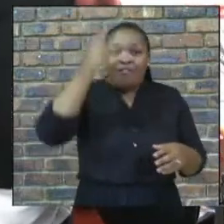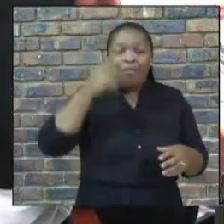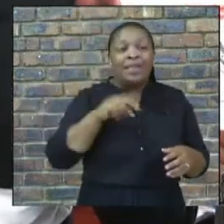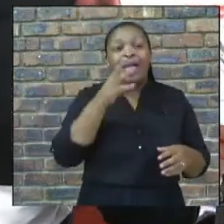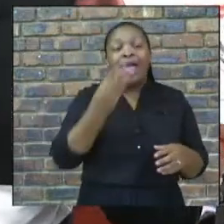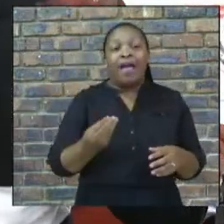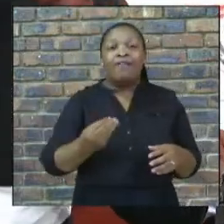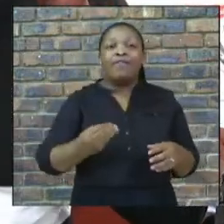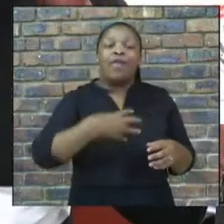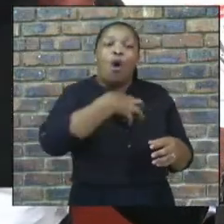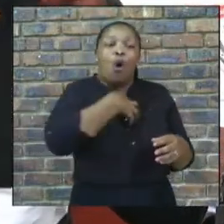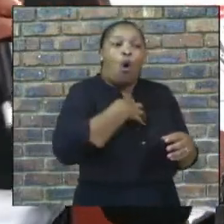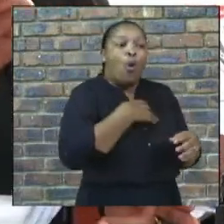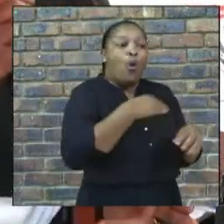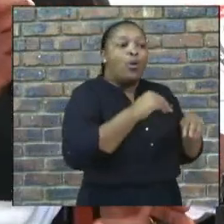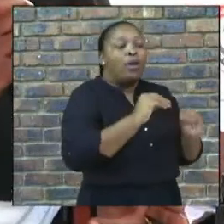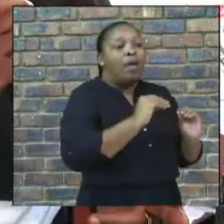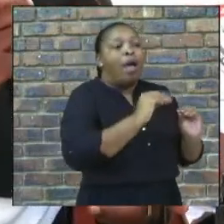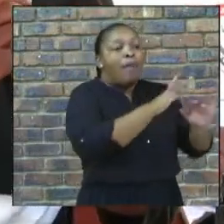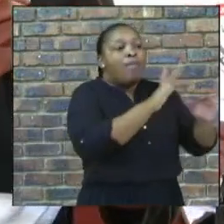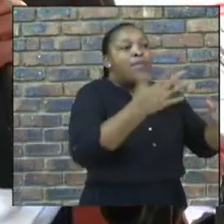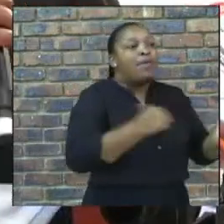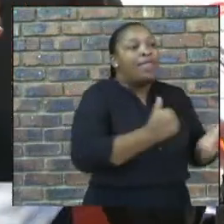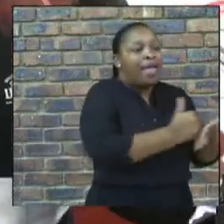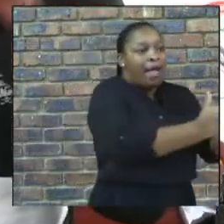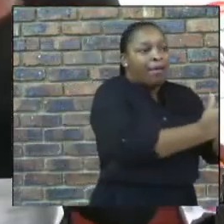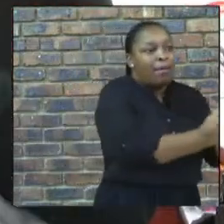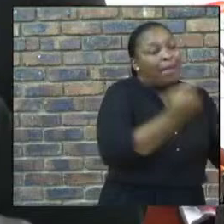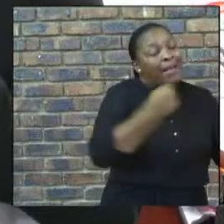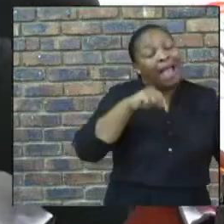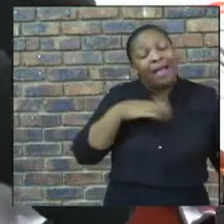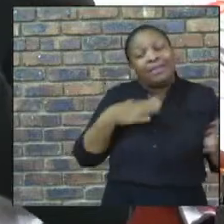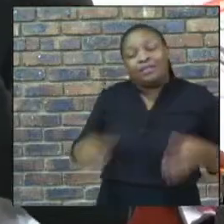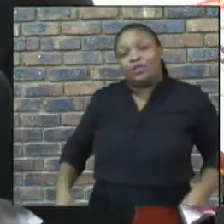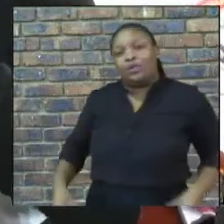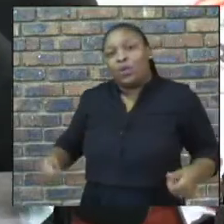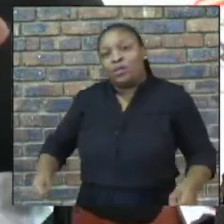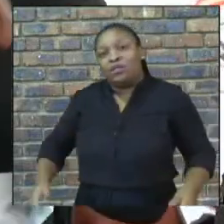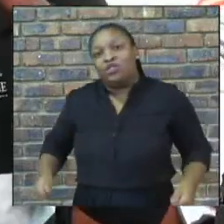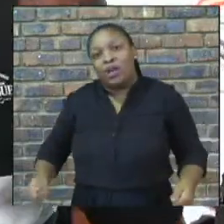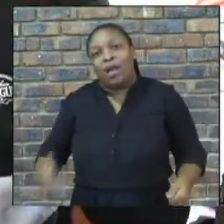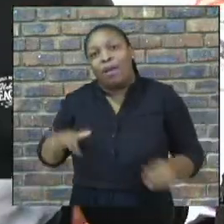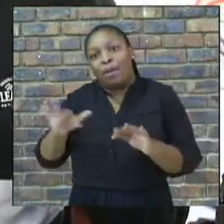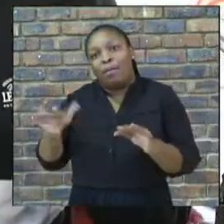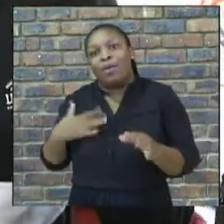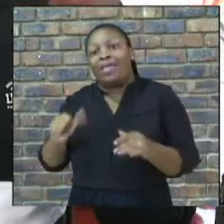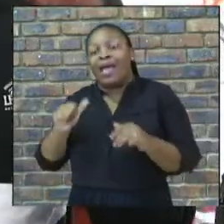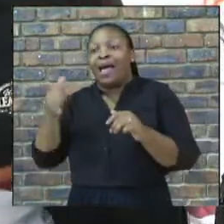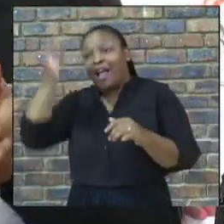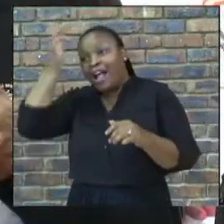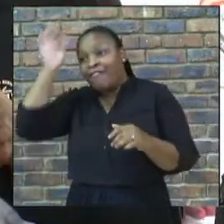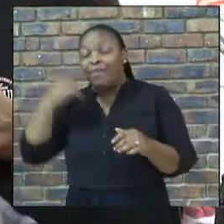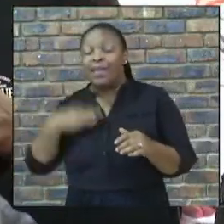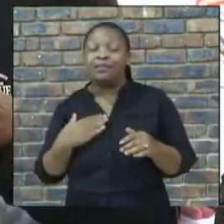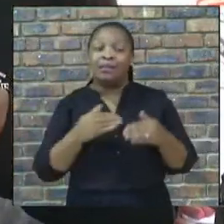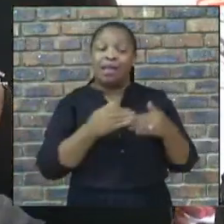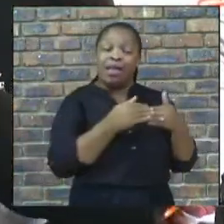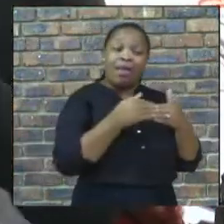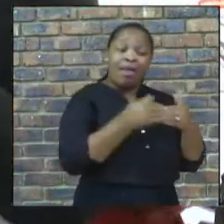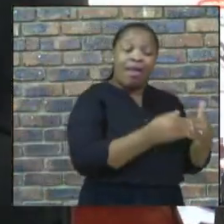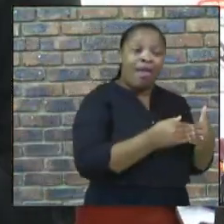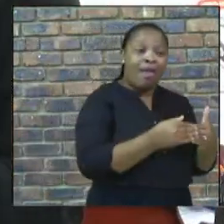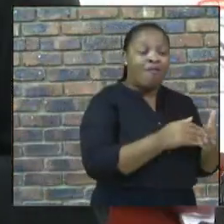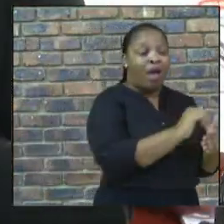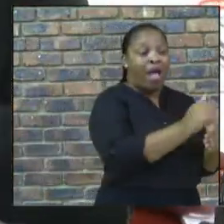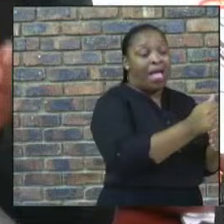abantu bama-wheelchairs. The only thing government abathlokomela ngayo, ubathlokomela